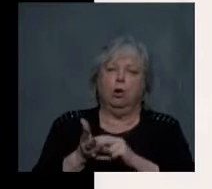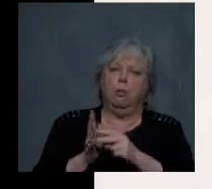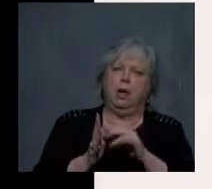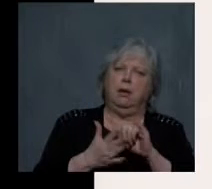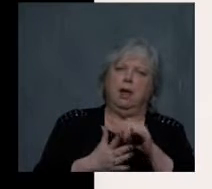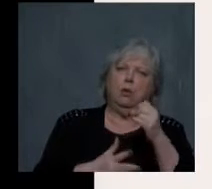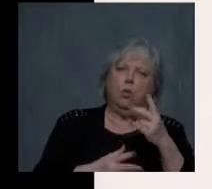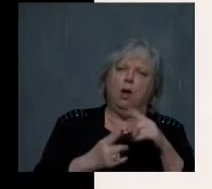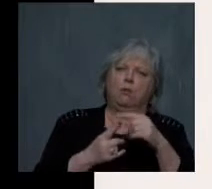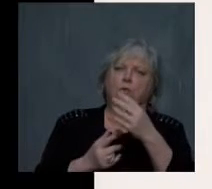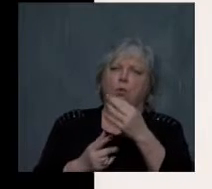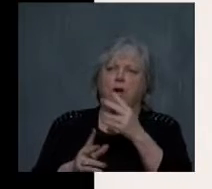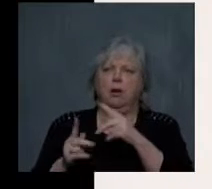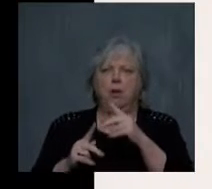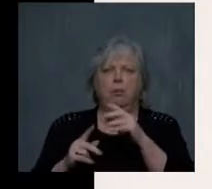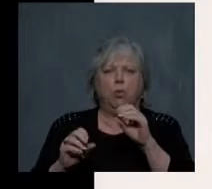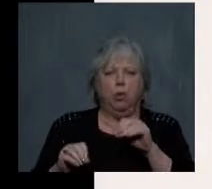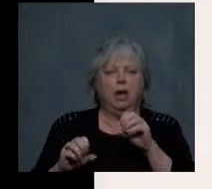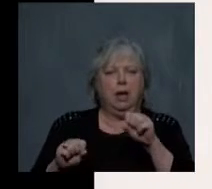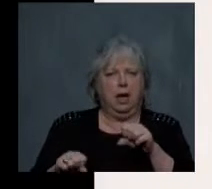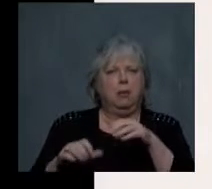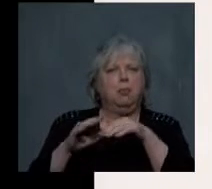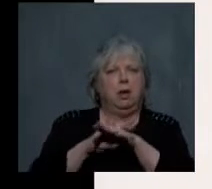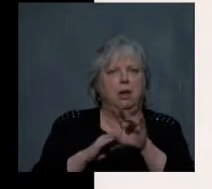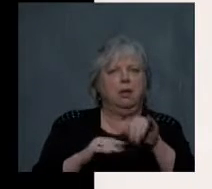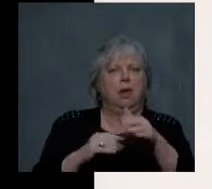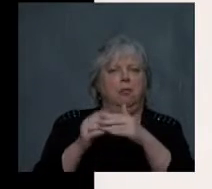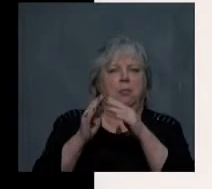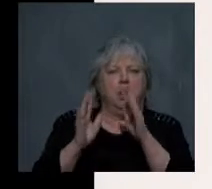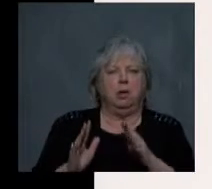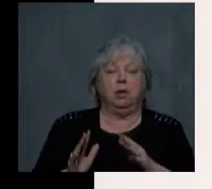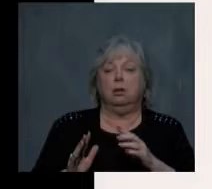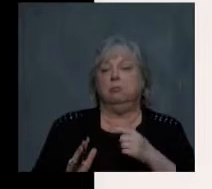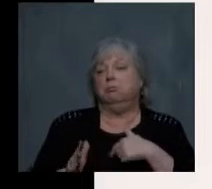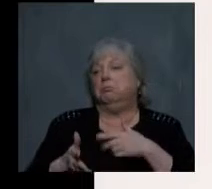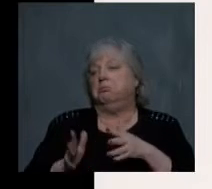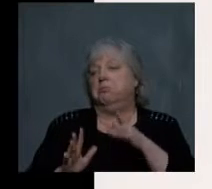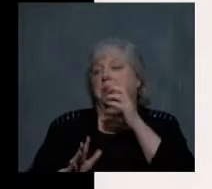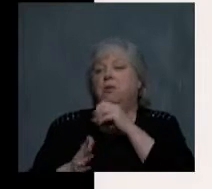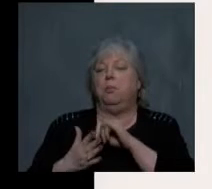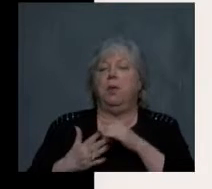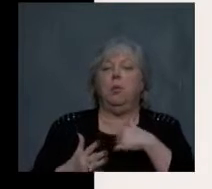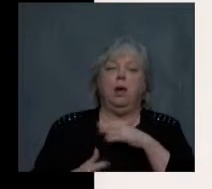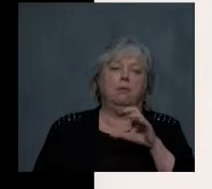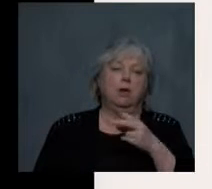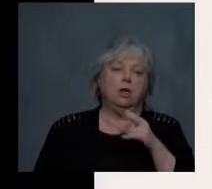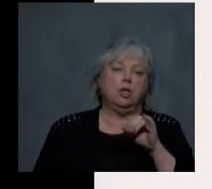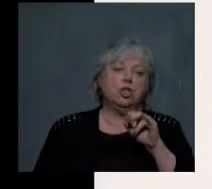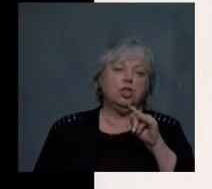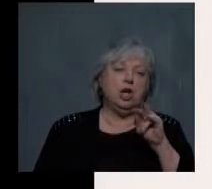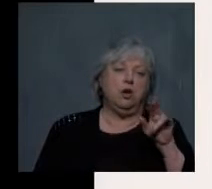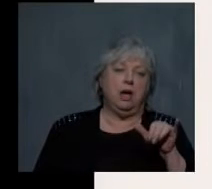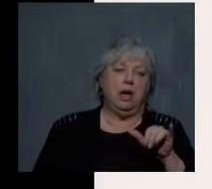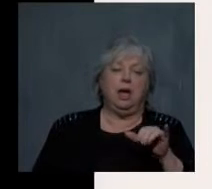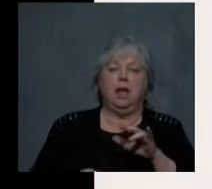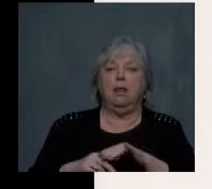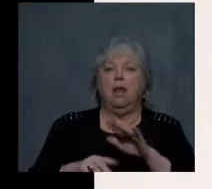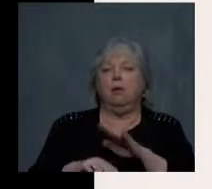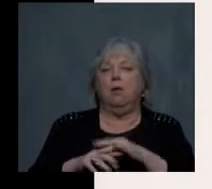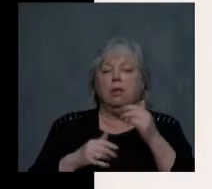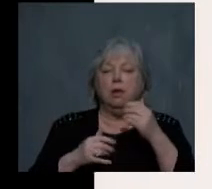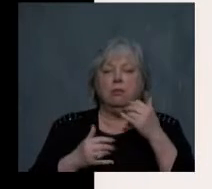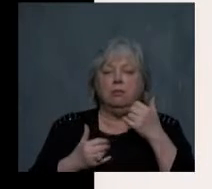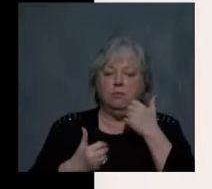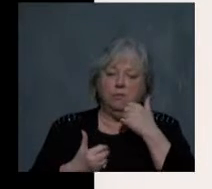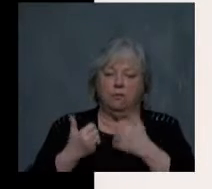people in there. If we take the boardroom and we put Carol's, let's just assume we have a charitable organization that's on the phone bank. Now, I don't know about your cell phone,